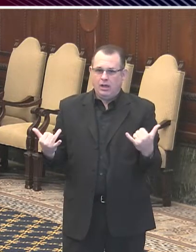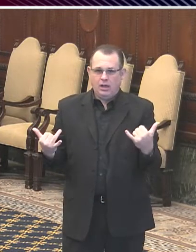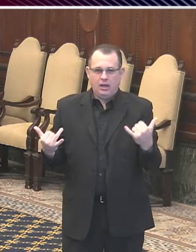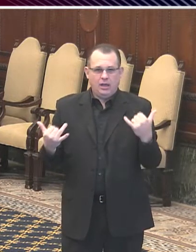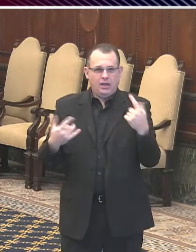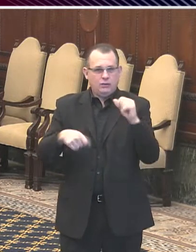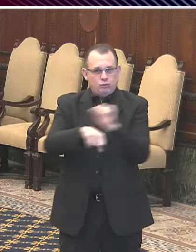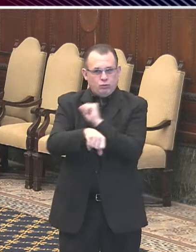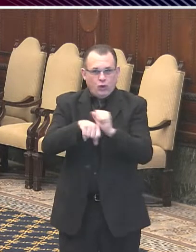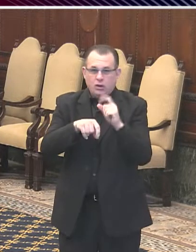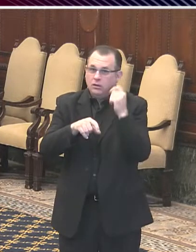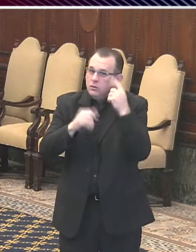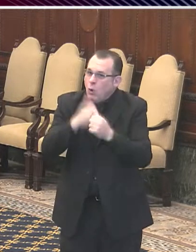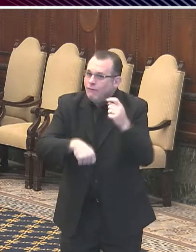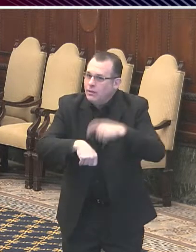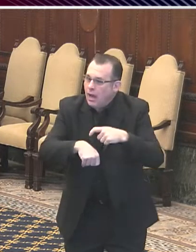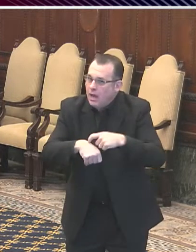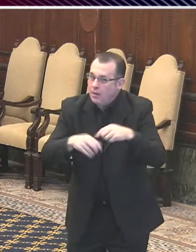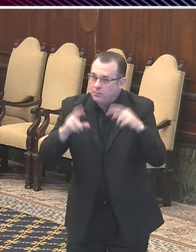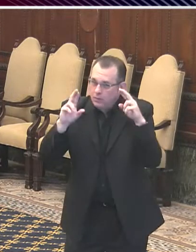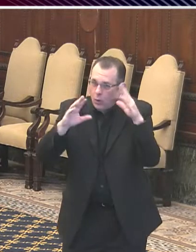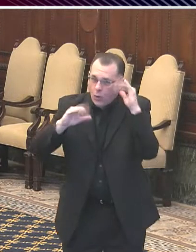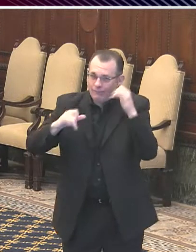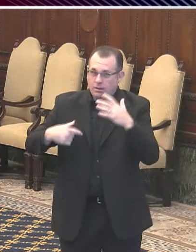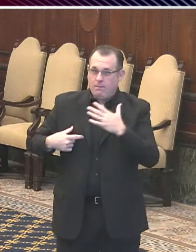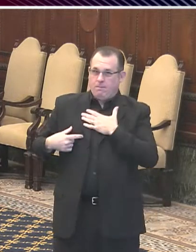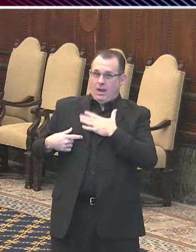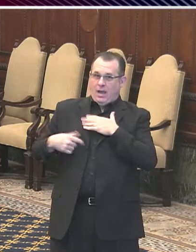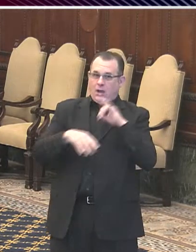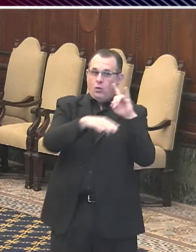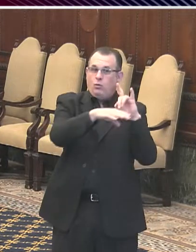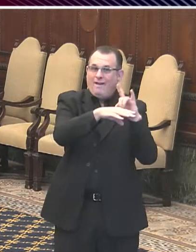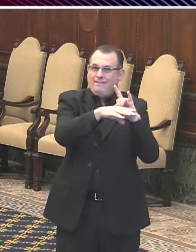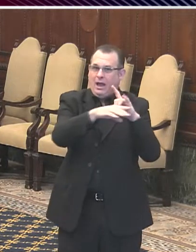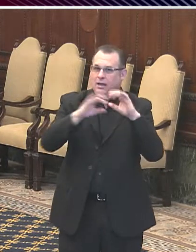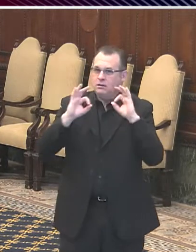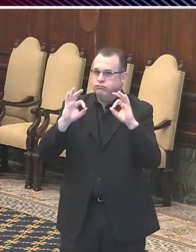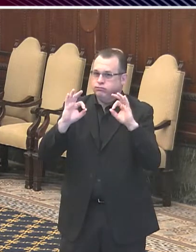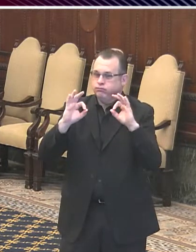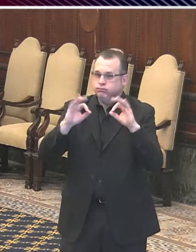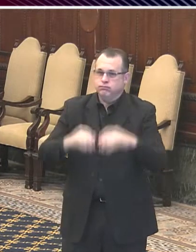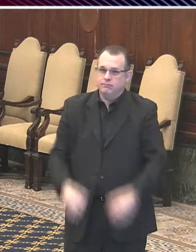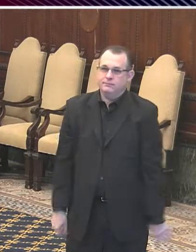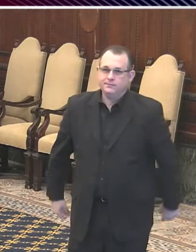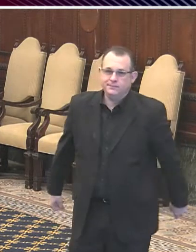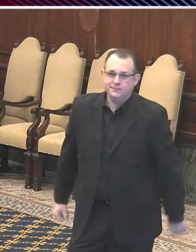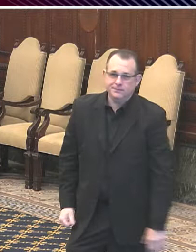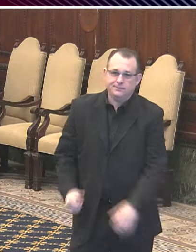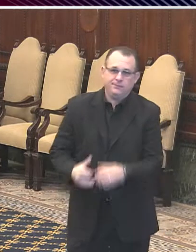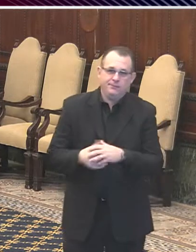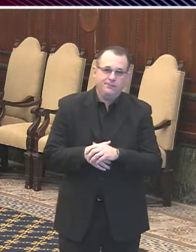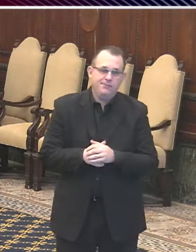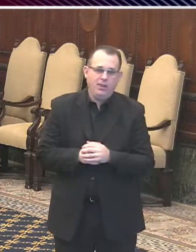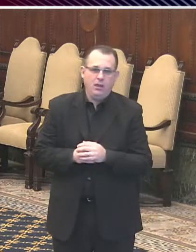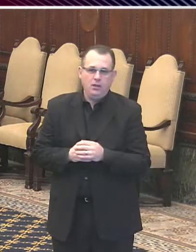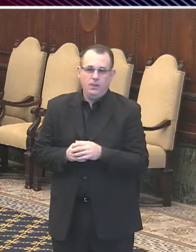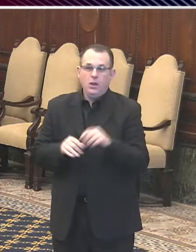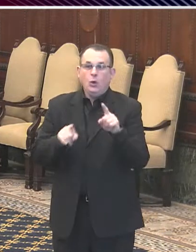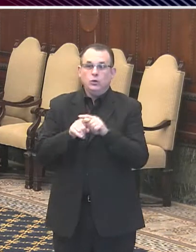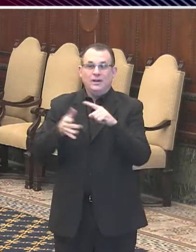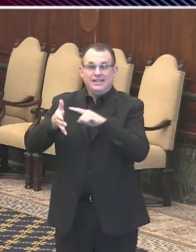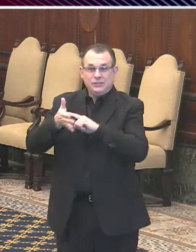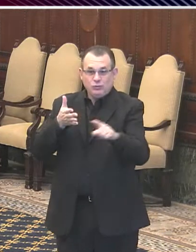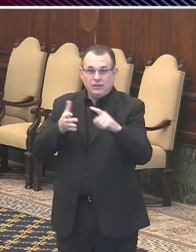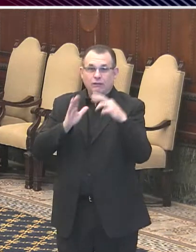fingers crossed, I hope my Wi-Fi holds out. Speaking of going virtual, I want to mention that starting this week, the Register of Wills office is